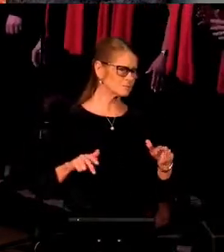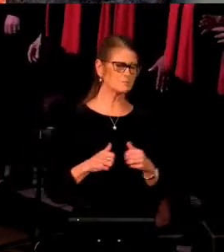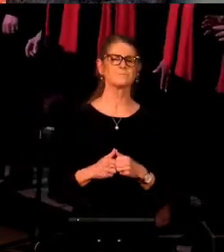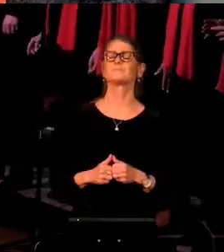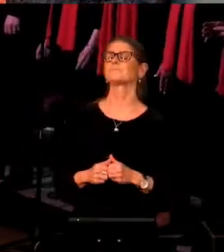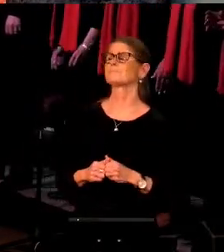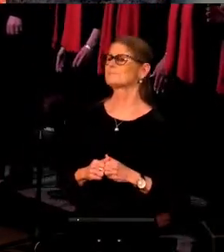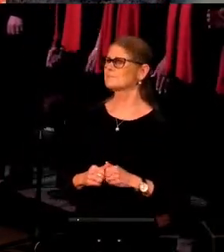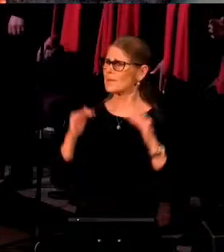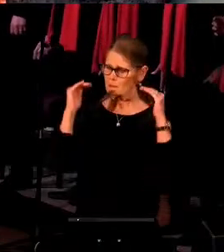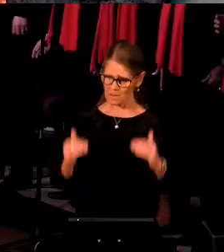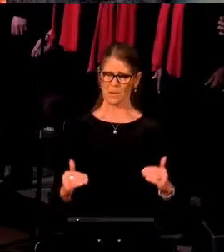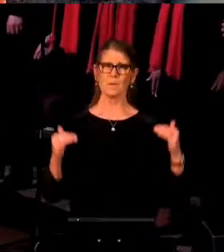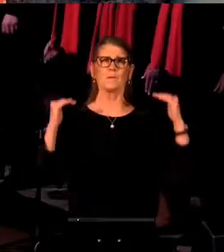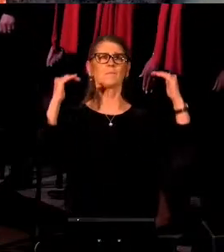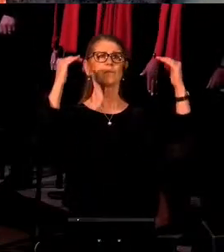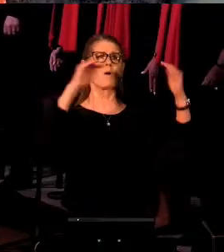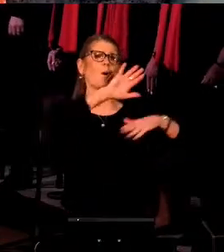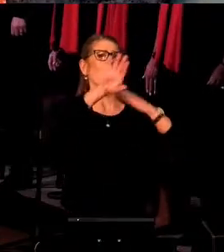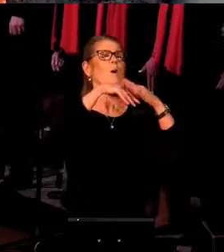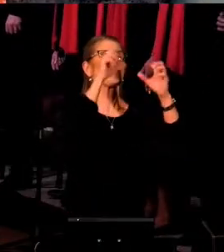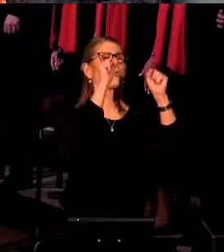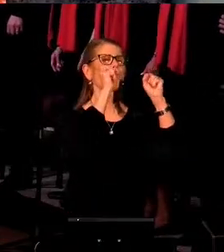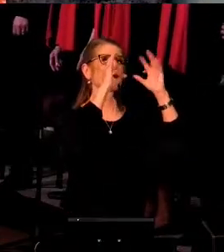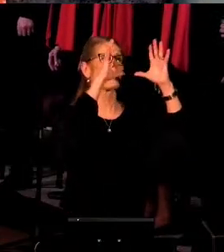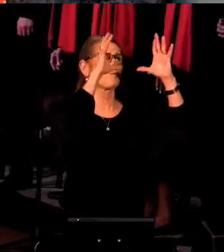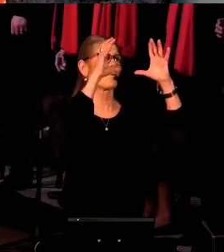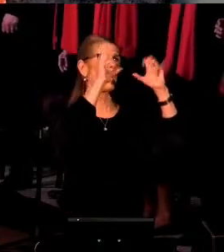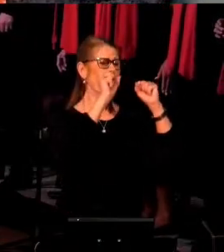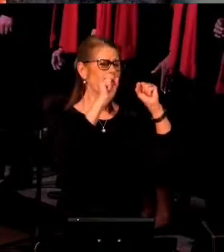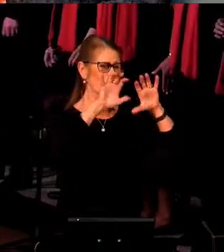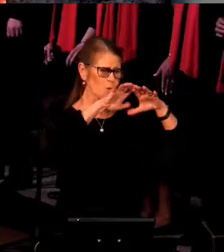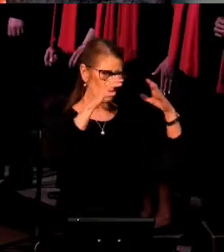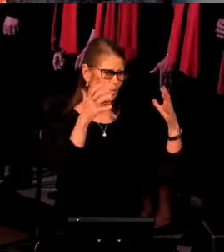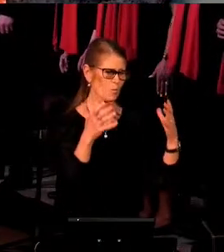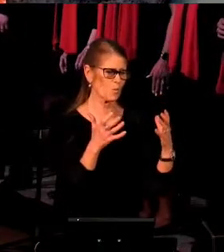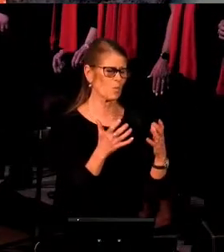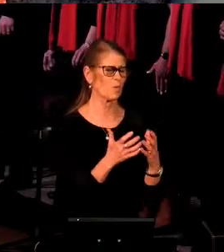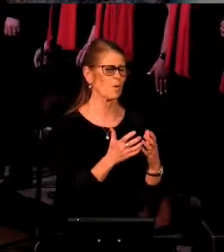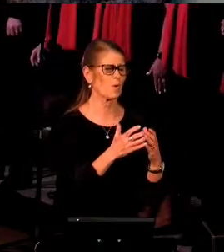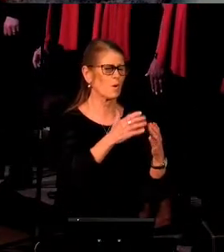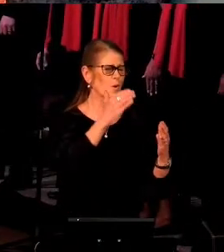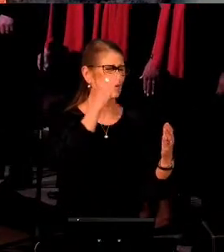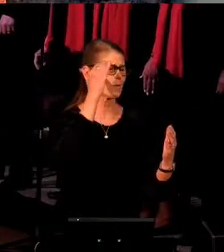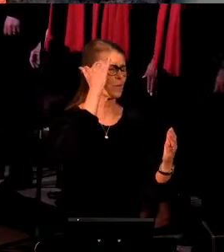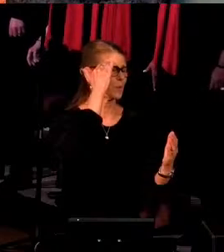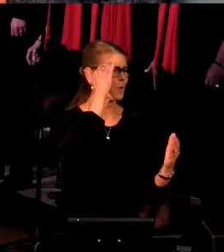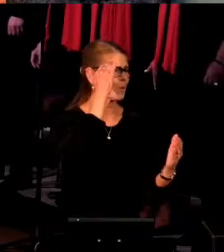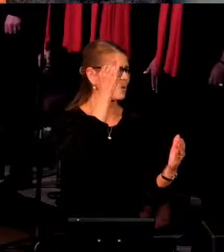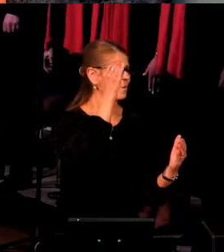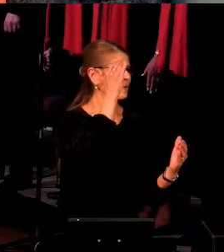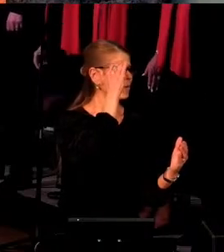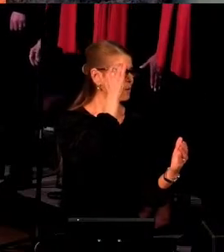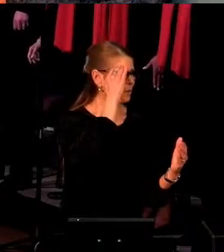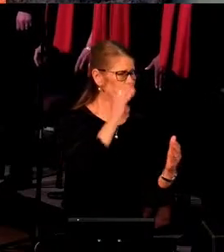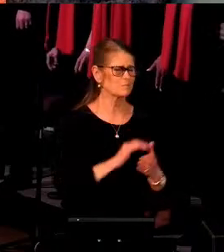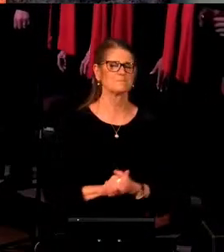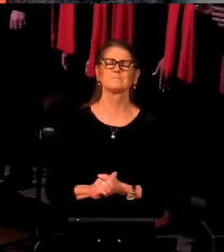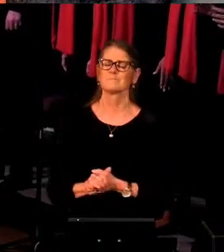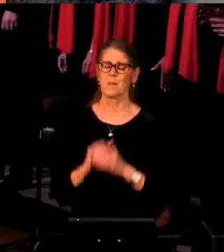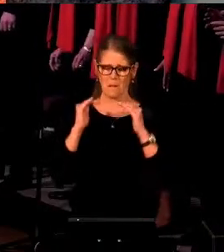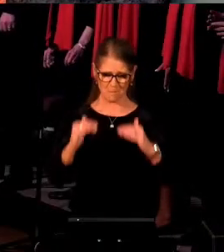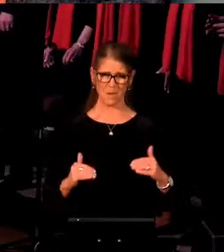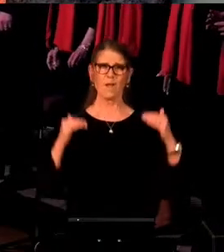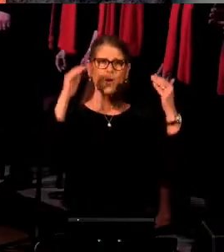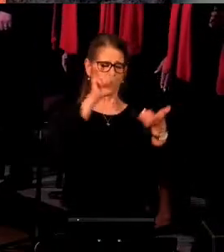thrones, above all wonders the world has ever known. Above all